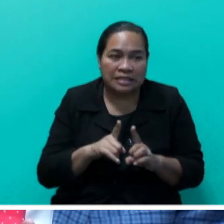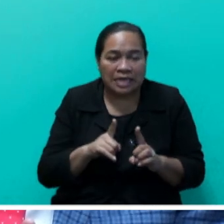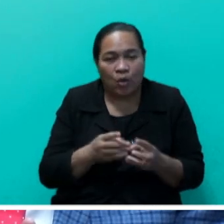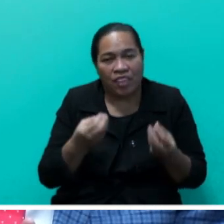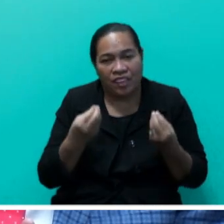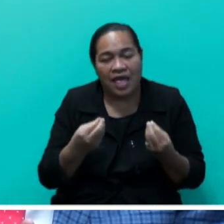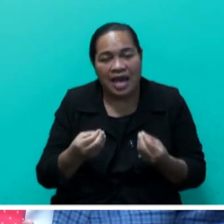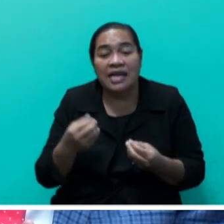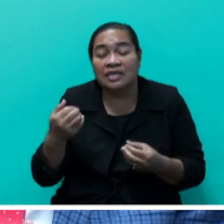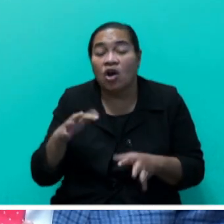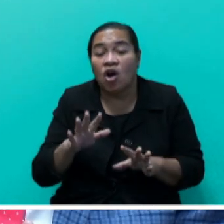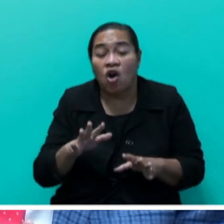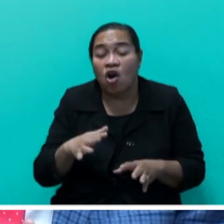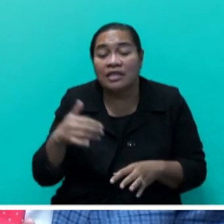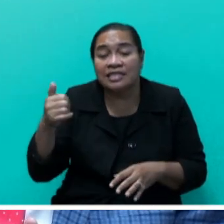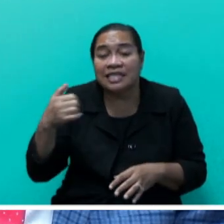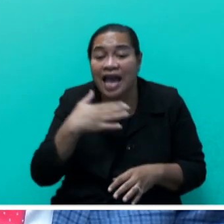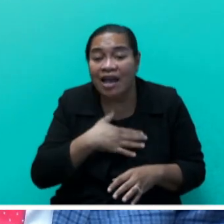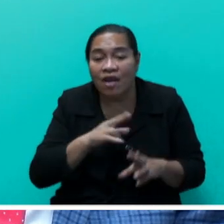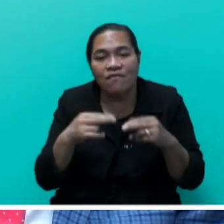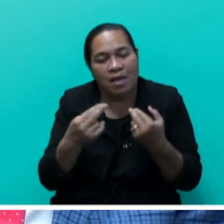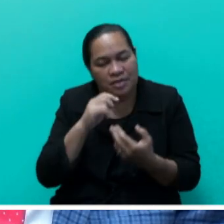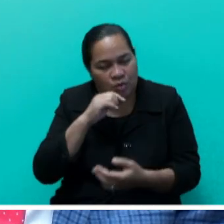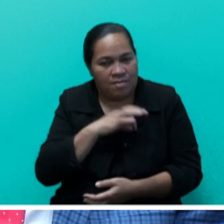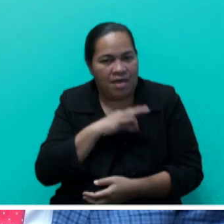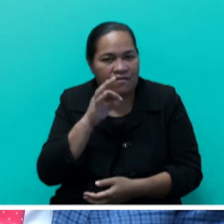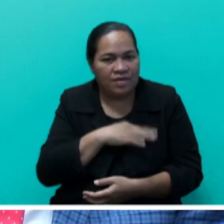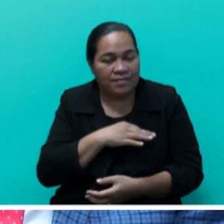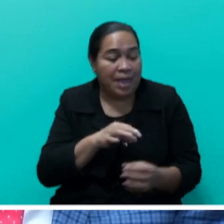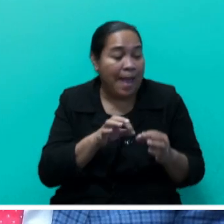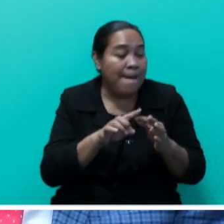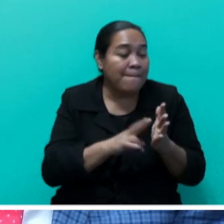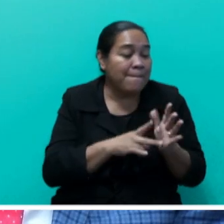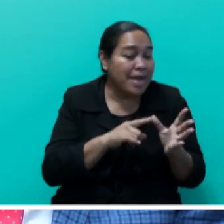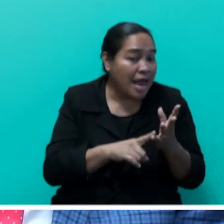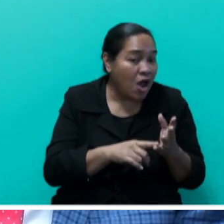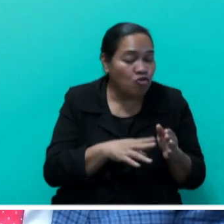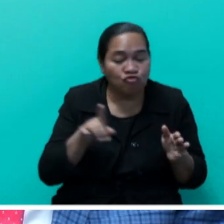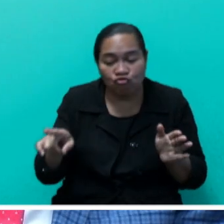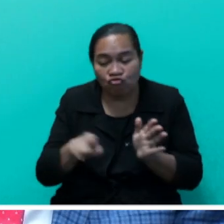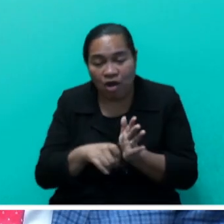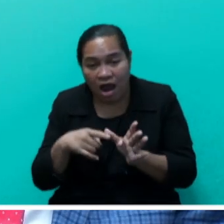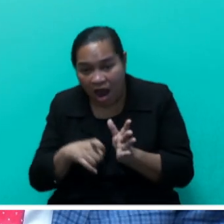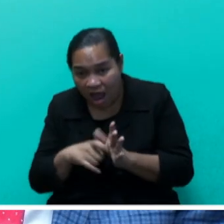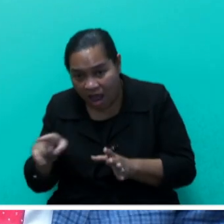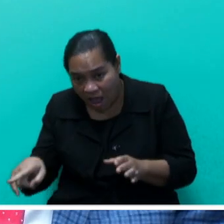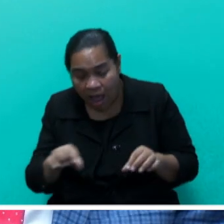600 households is envisaged to benefit. The Benau to Rara Reservoir Bulk Mains Upgrade Project,